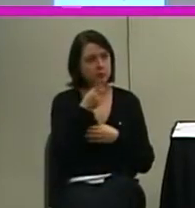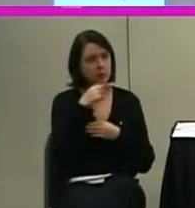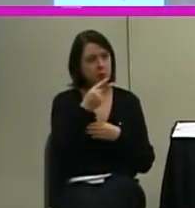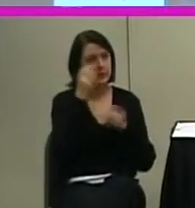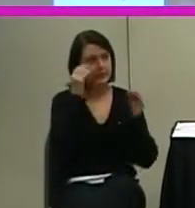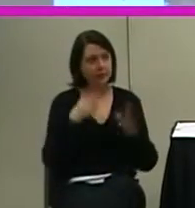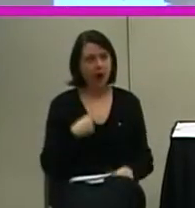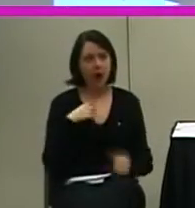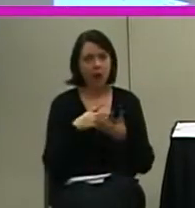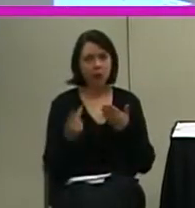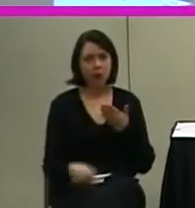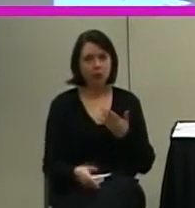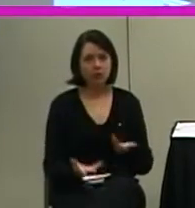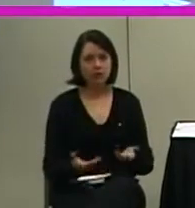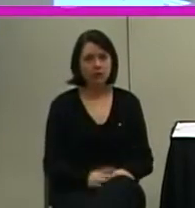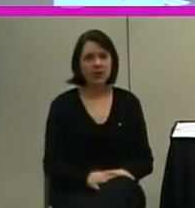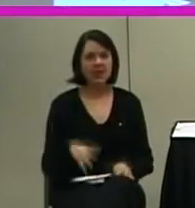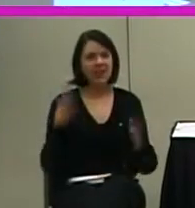I lose.